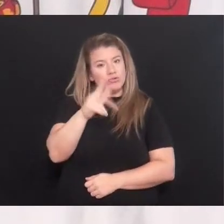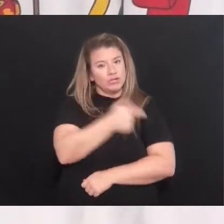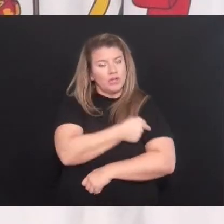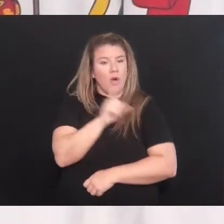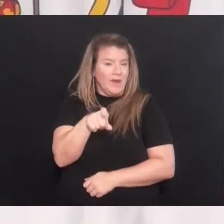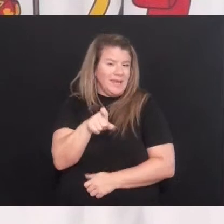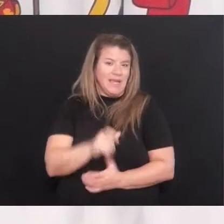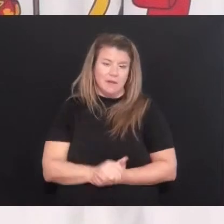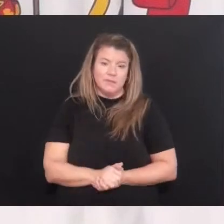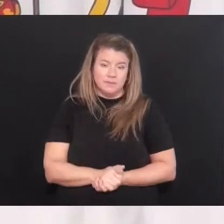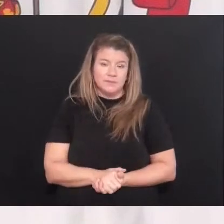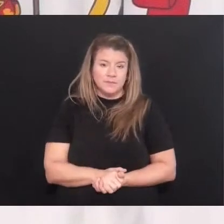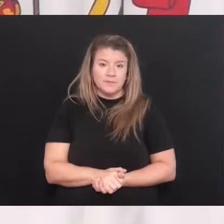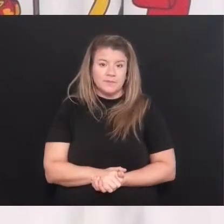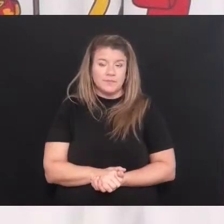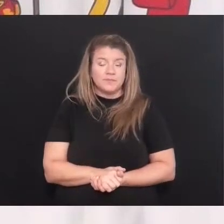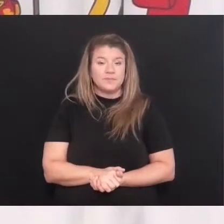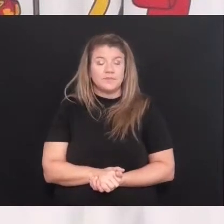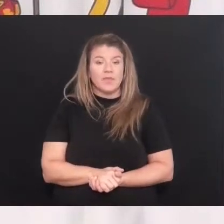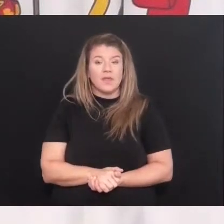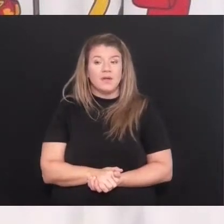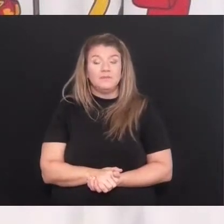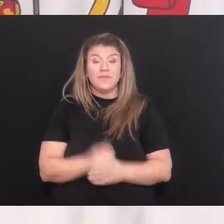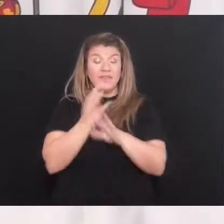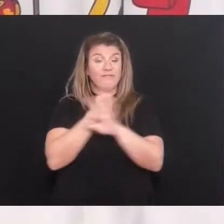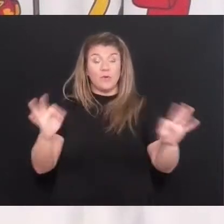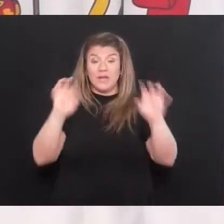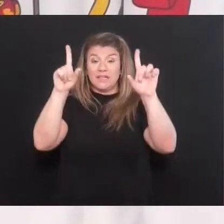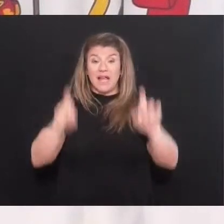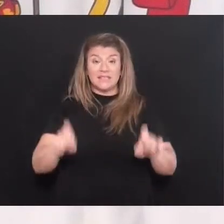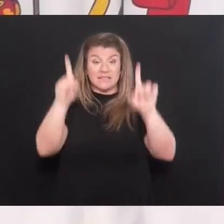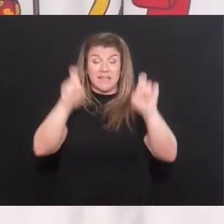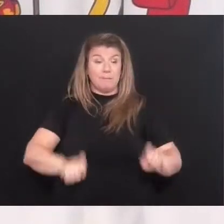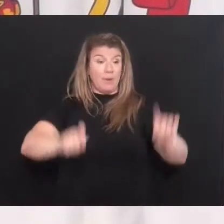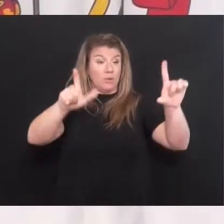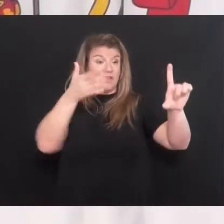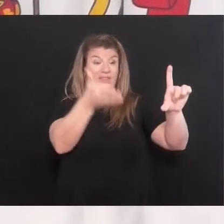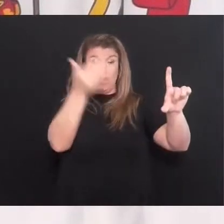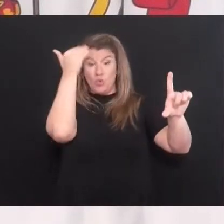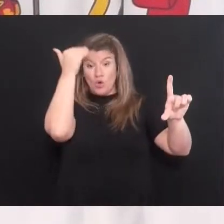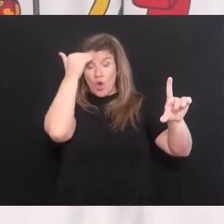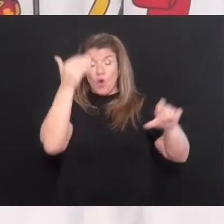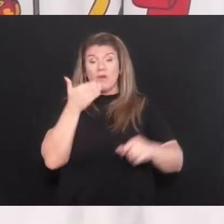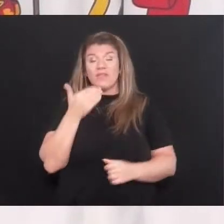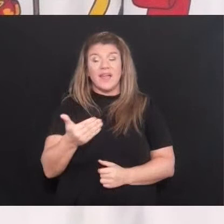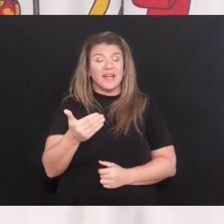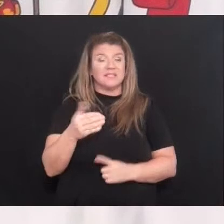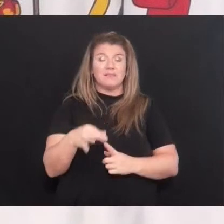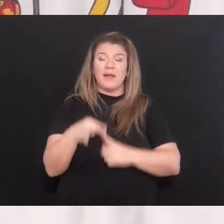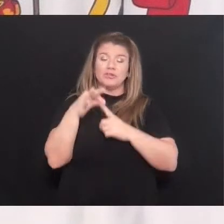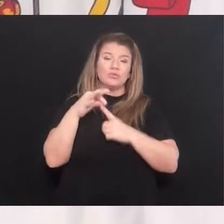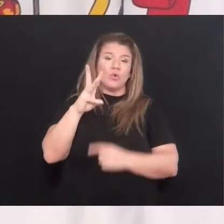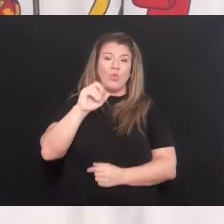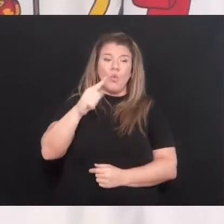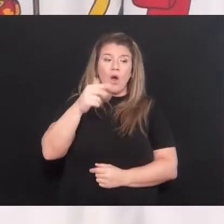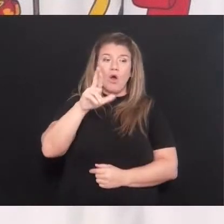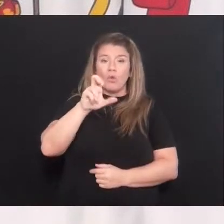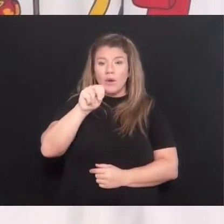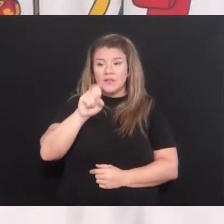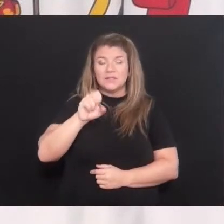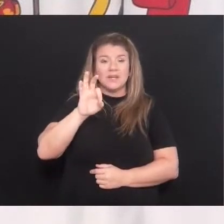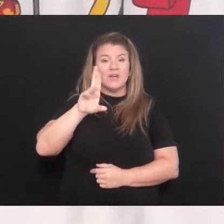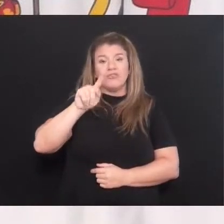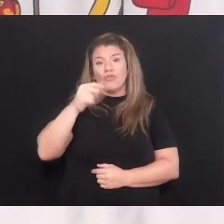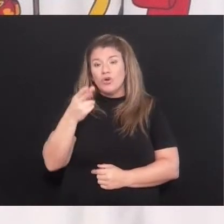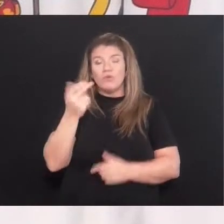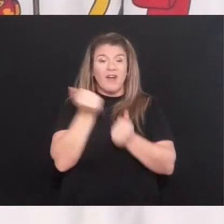shots. All the stuff on free testing about, again, special thanks to Walgreens and Frith for